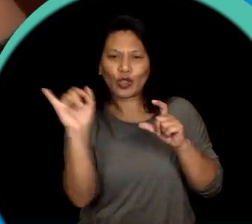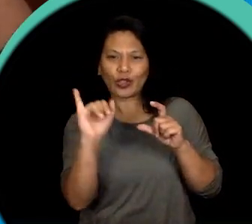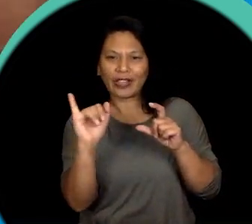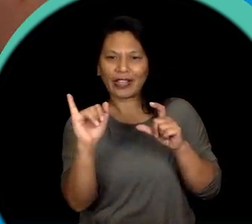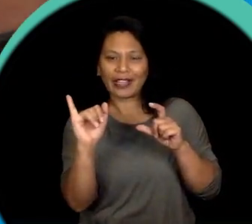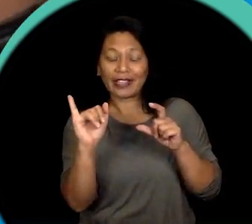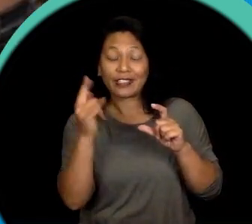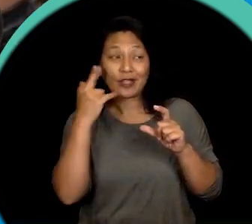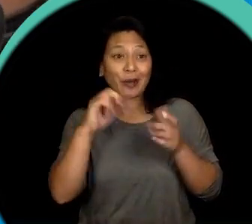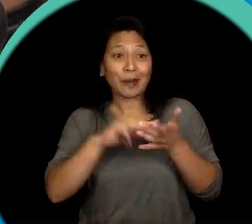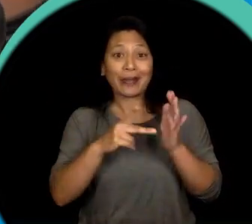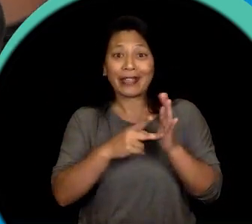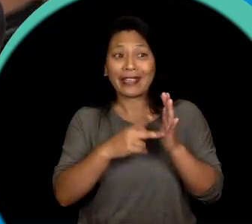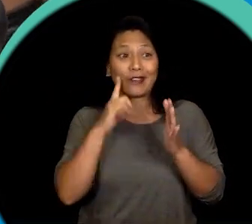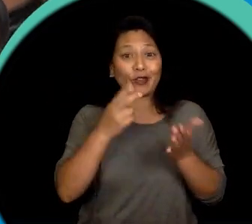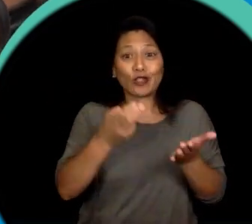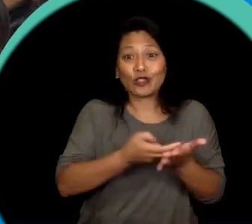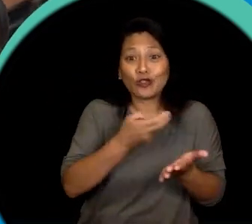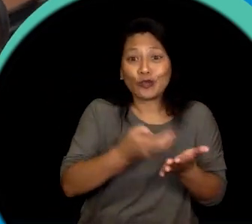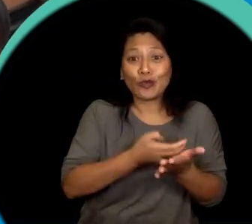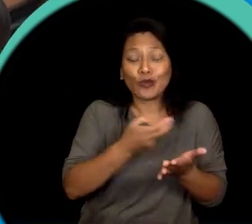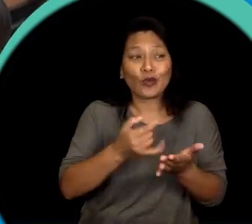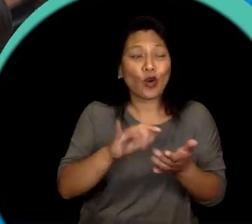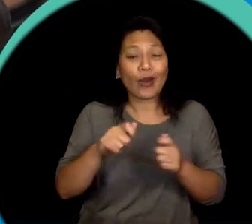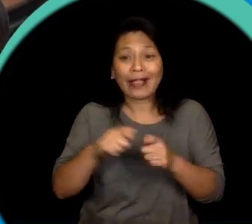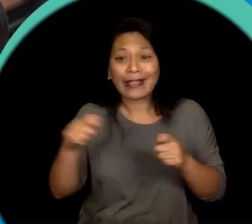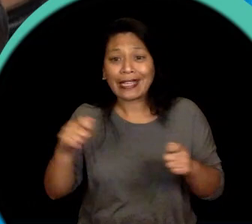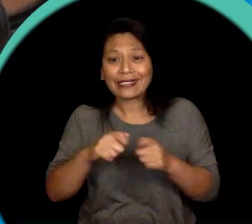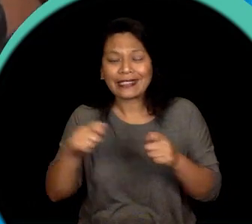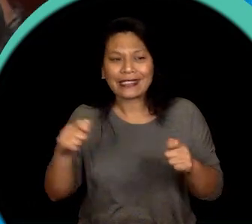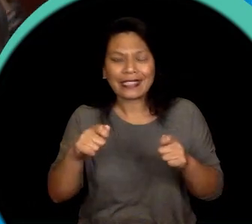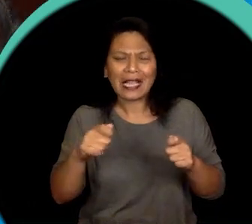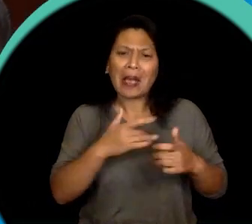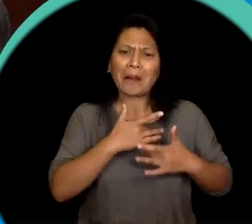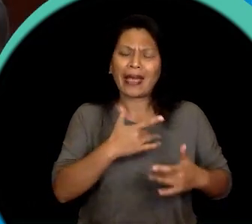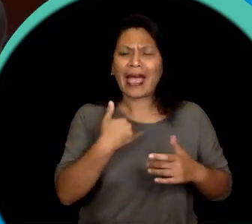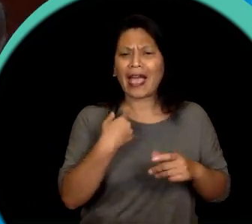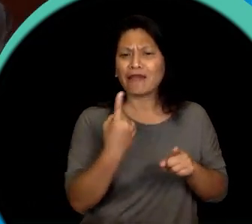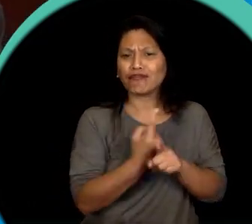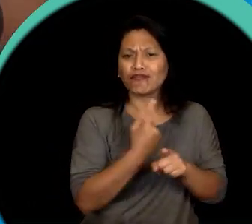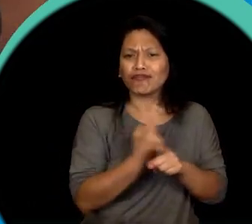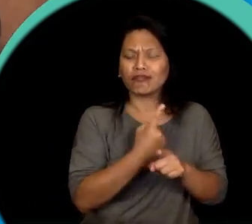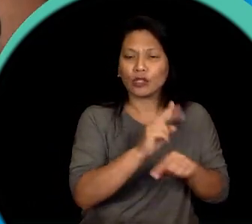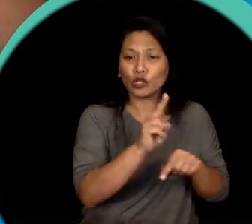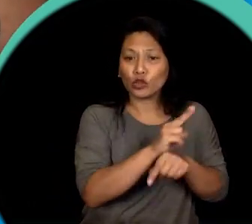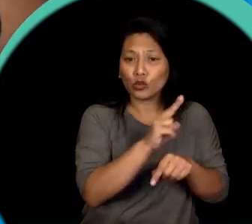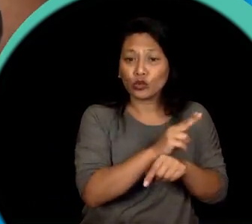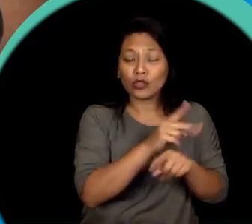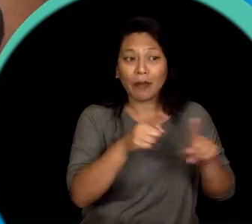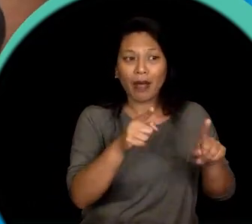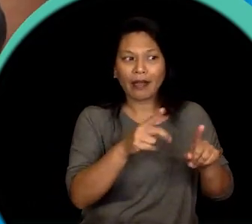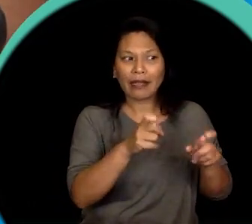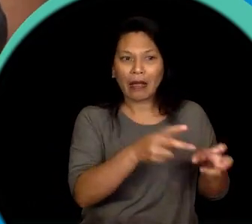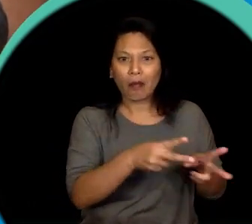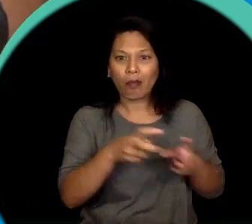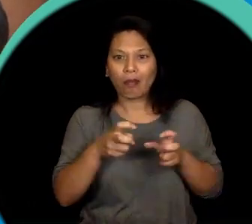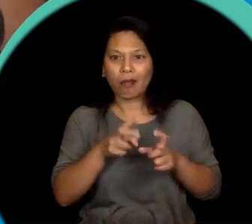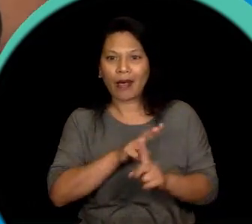So the spoon and the elastic band, some people might see a spoon elastic band, but no, it could be anything.